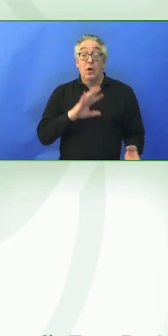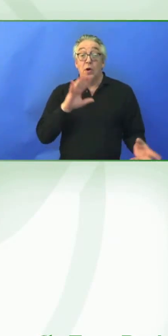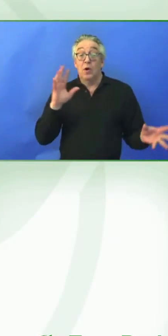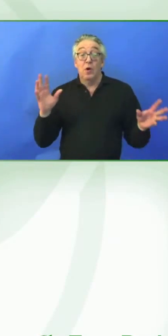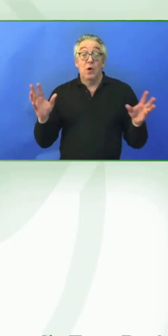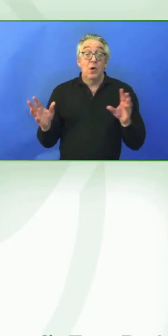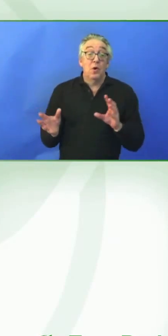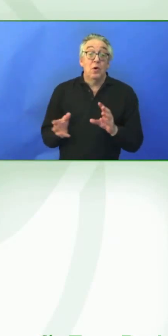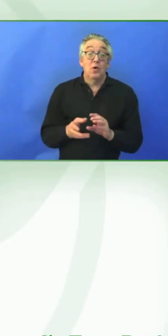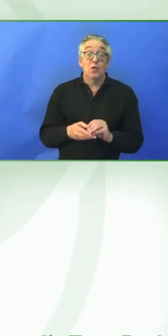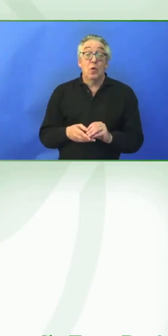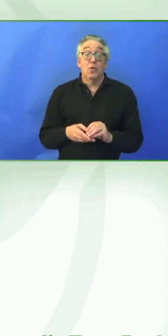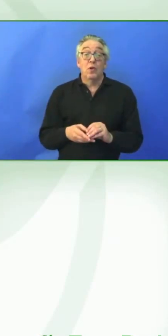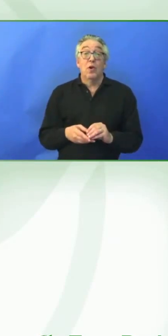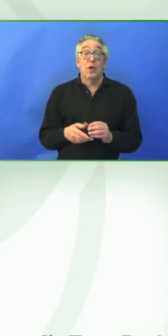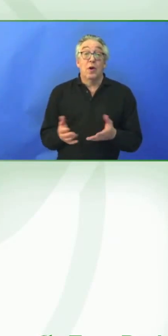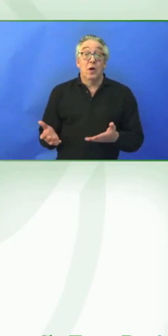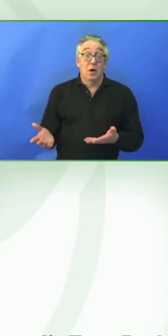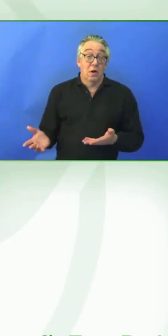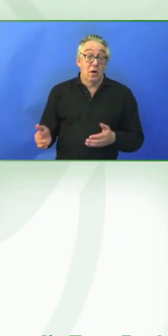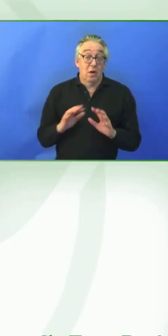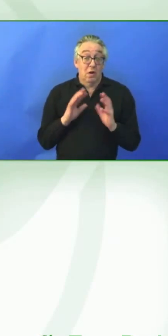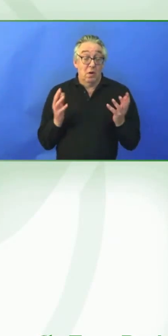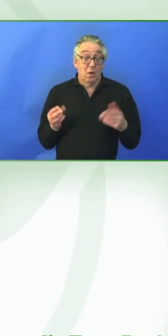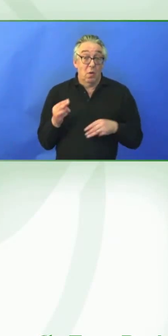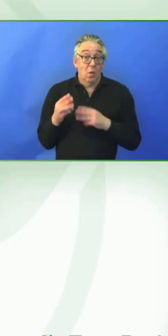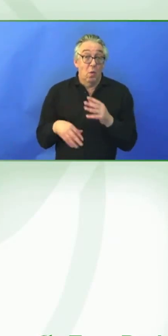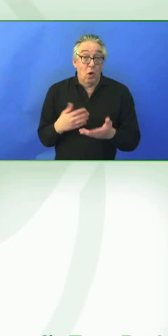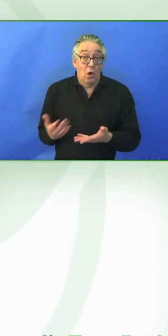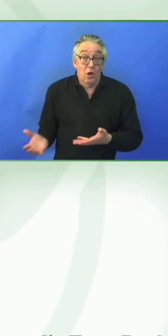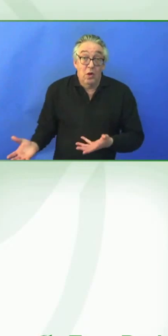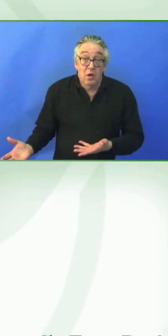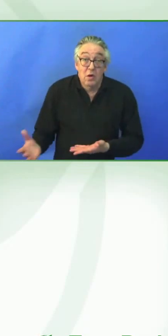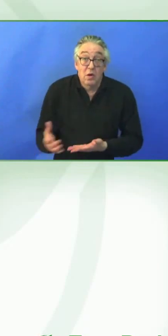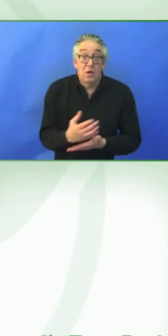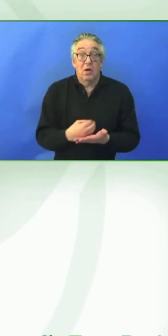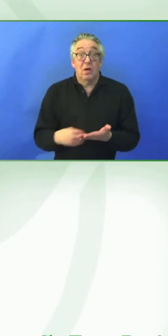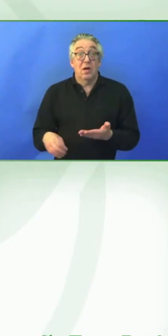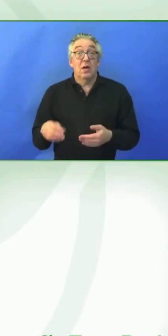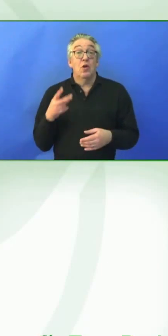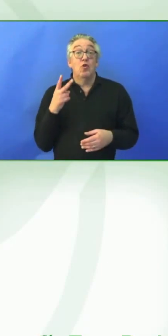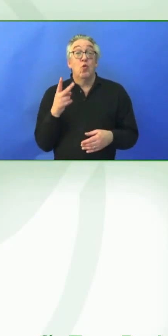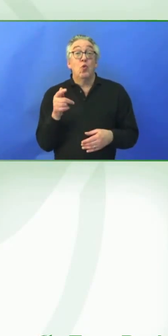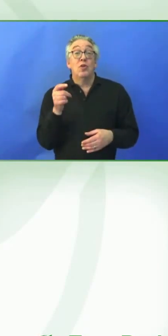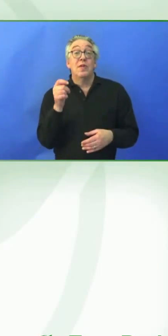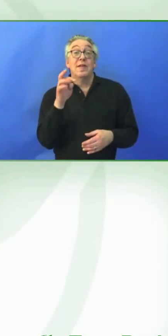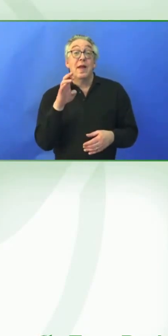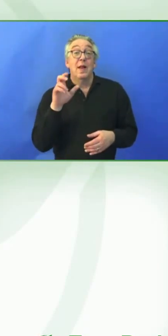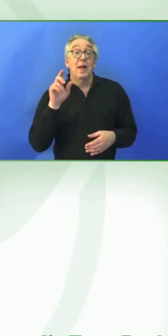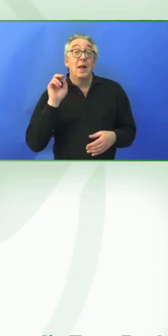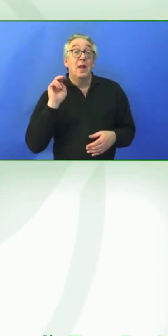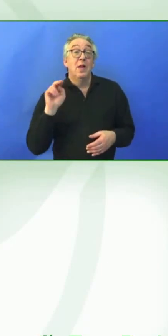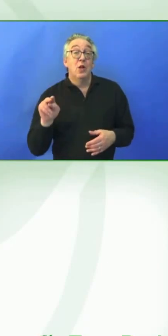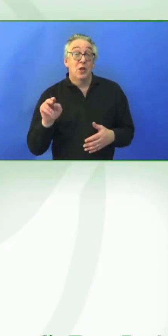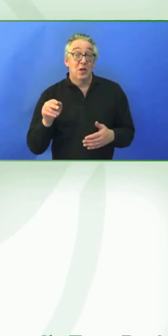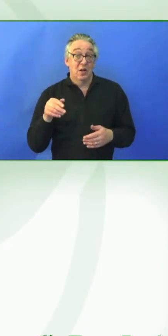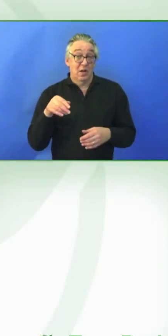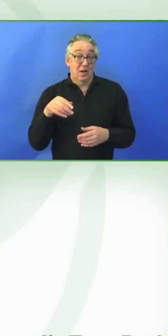gap of foregone income from excluding people with disabilities.